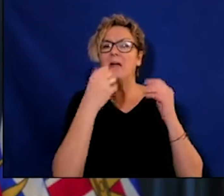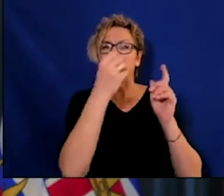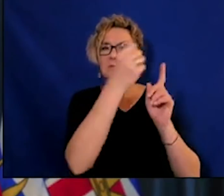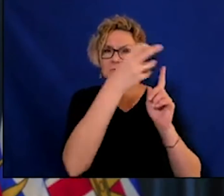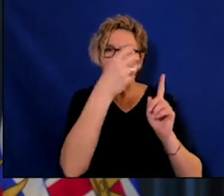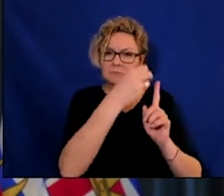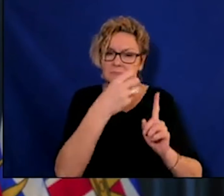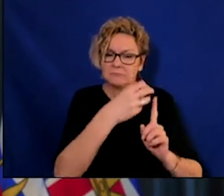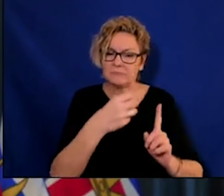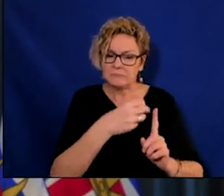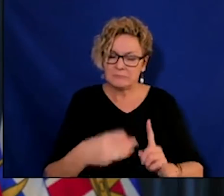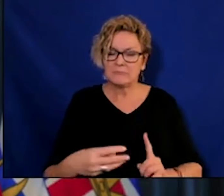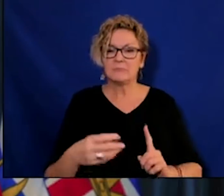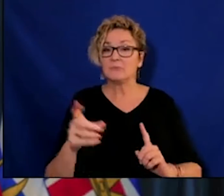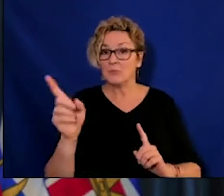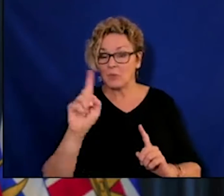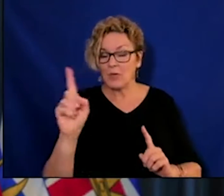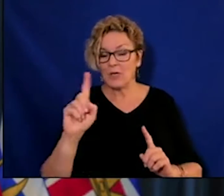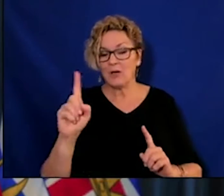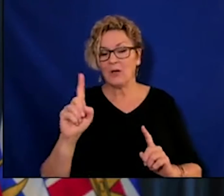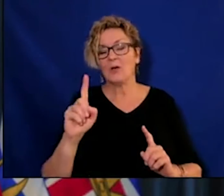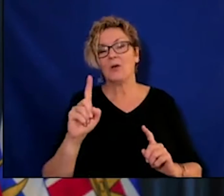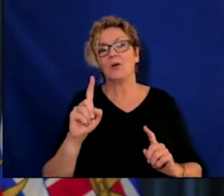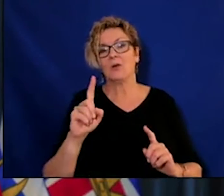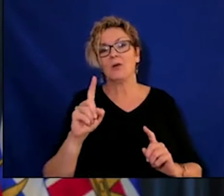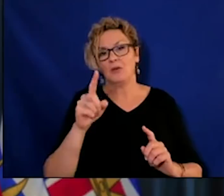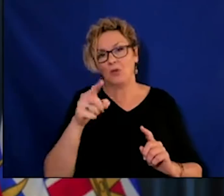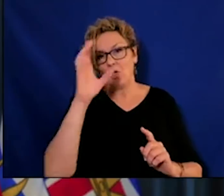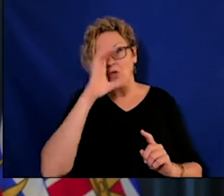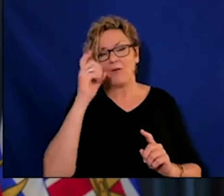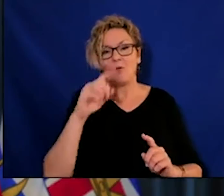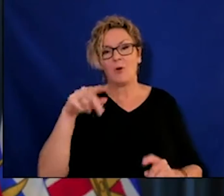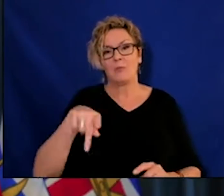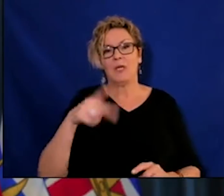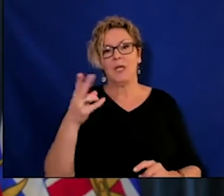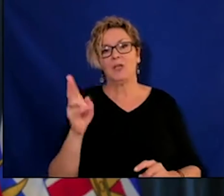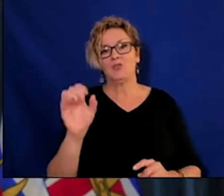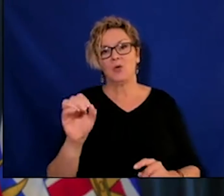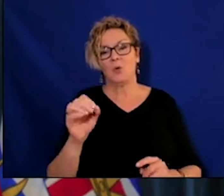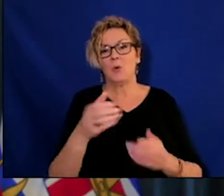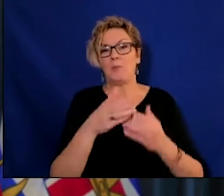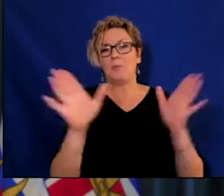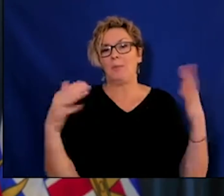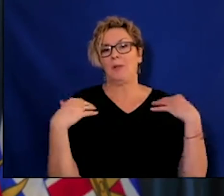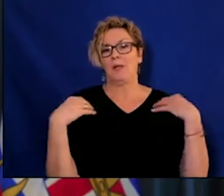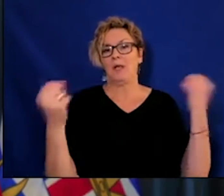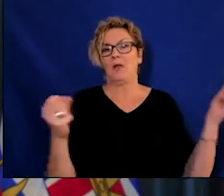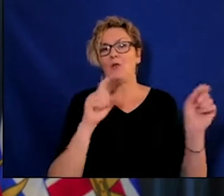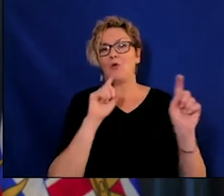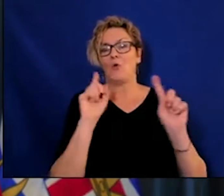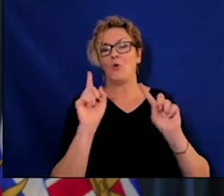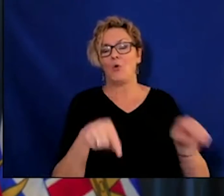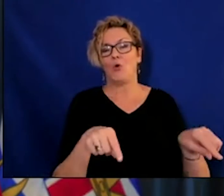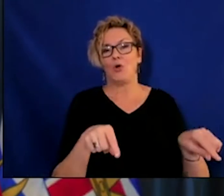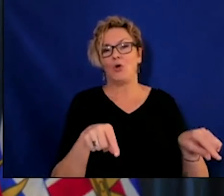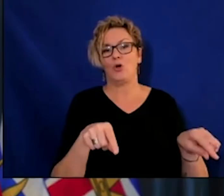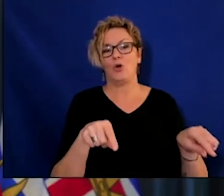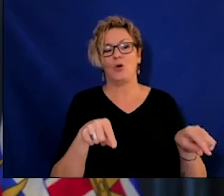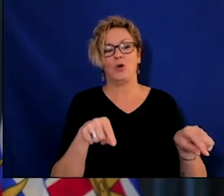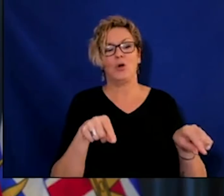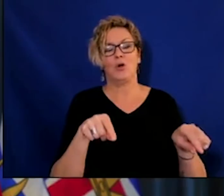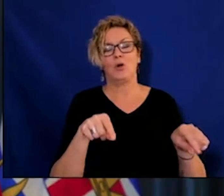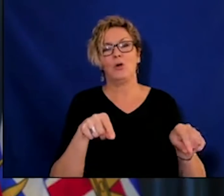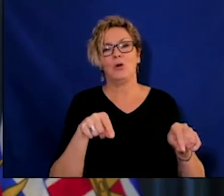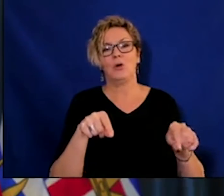amended, is available under PHO Order November 10th, page 3. And I think what it says is that what we're trying to